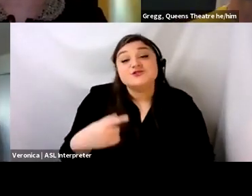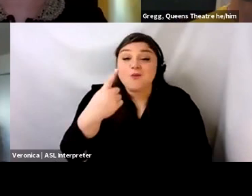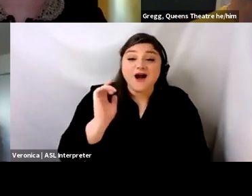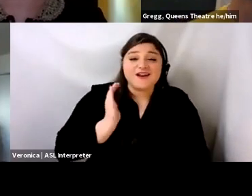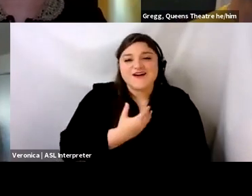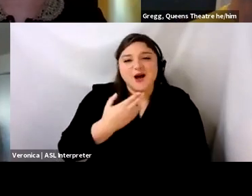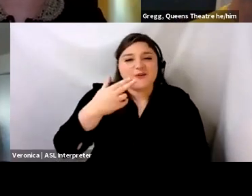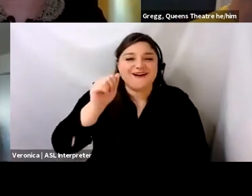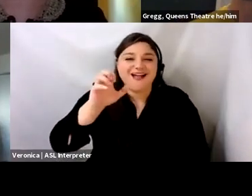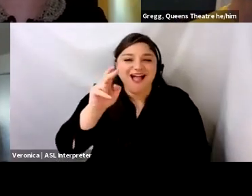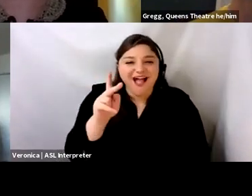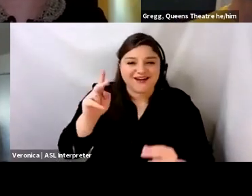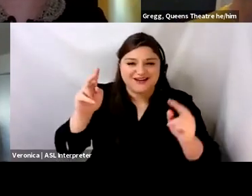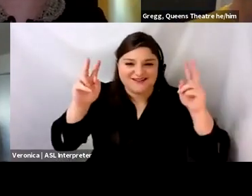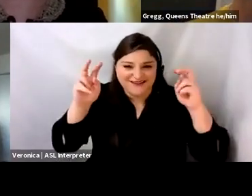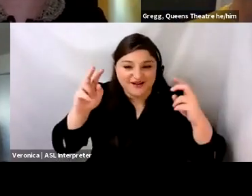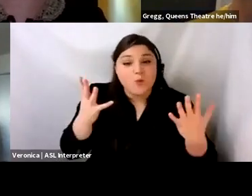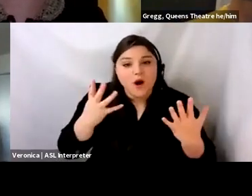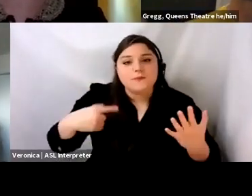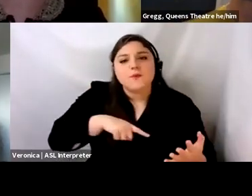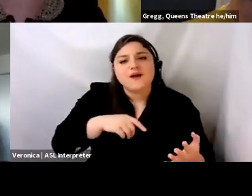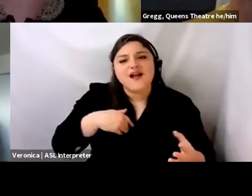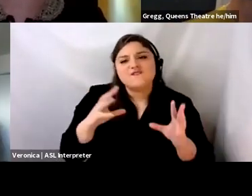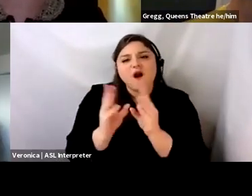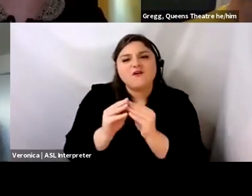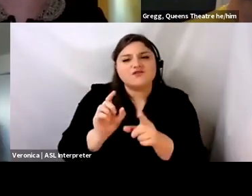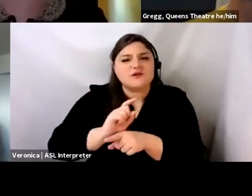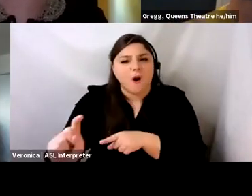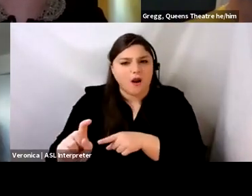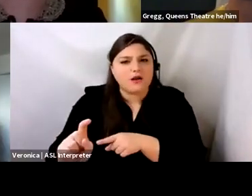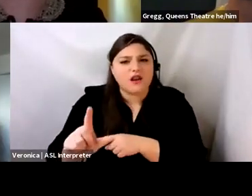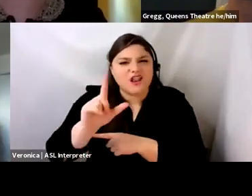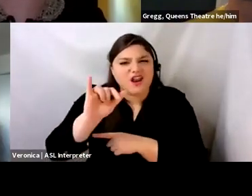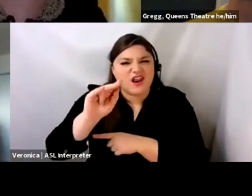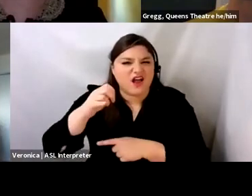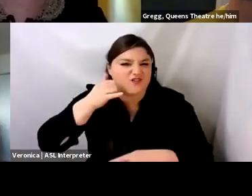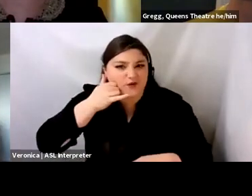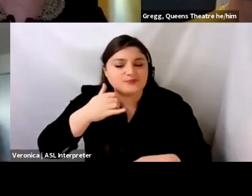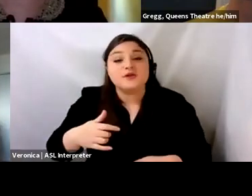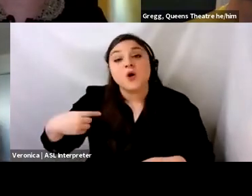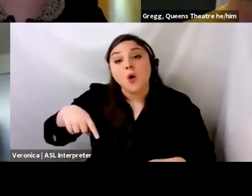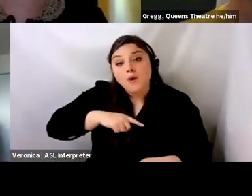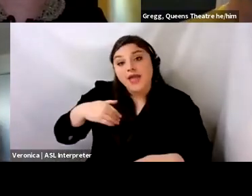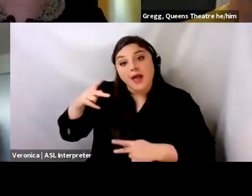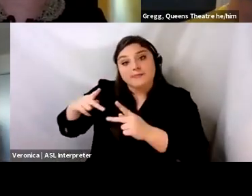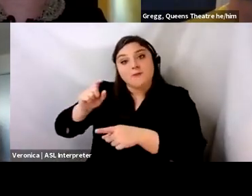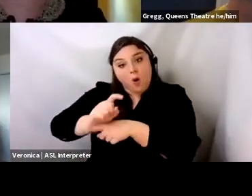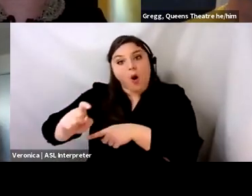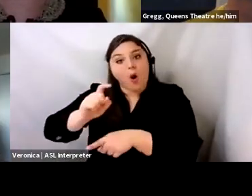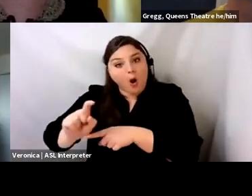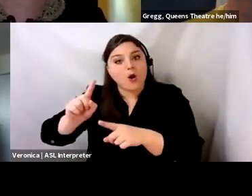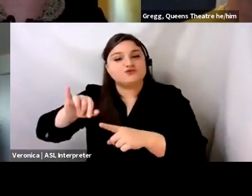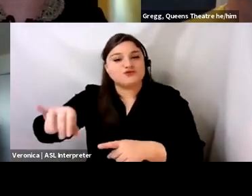that Queen's Theatre has, but what we do, we have our two participants call into that conference line, we have our audio describers call into that conference line, uh,